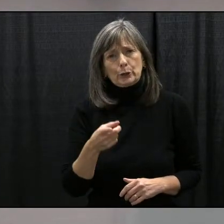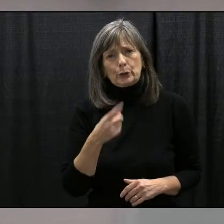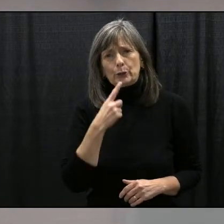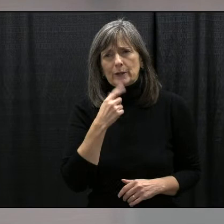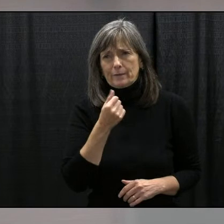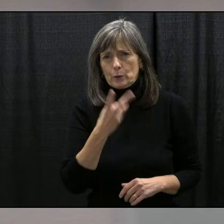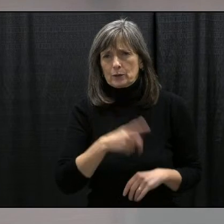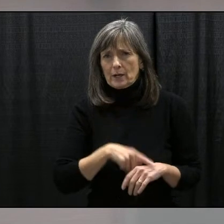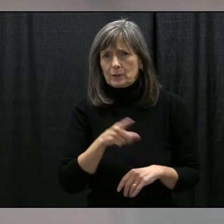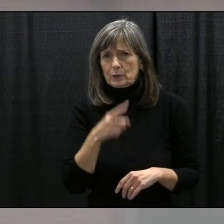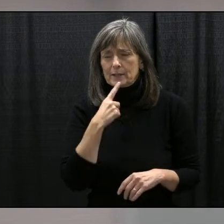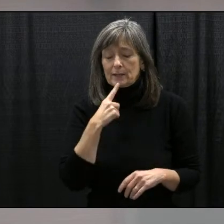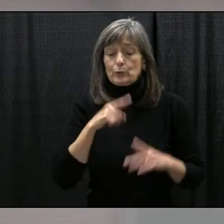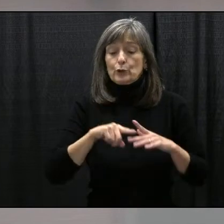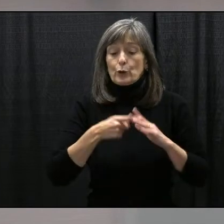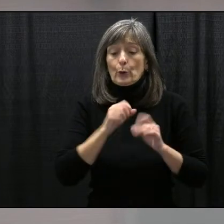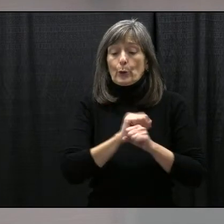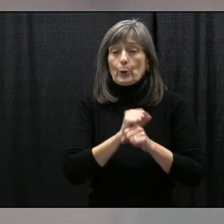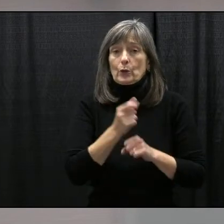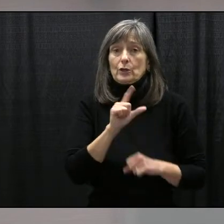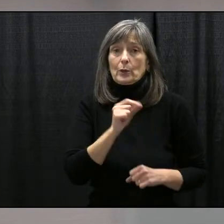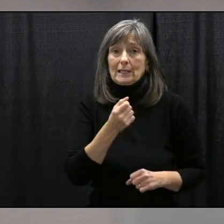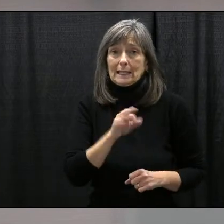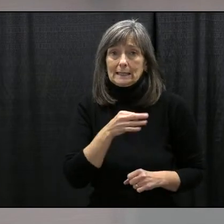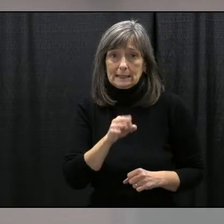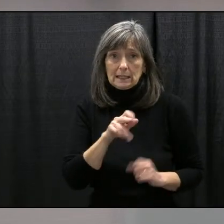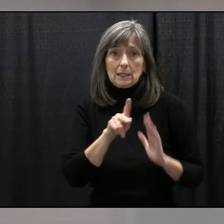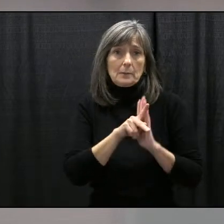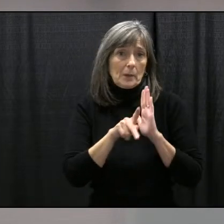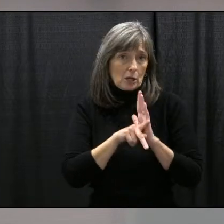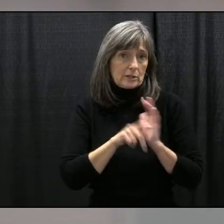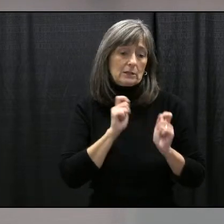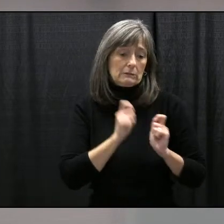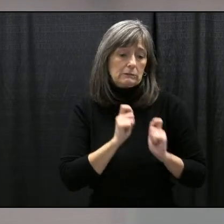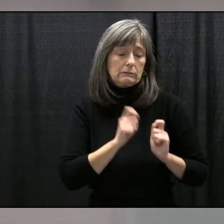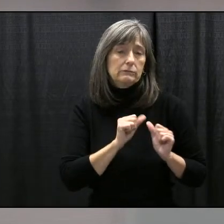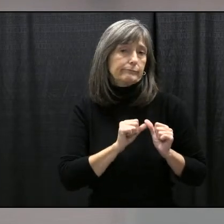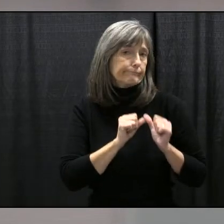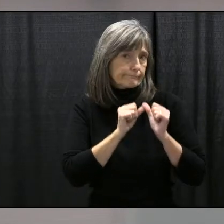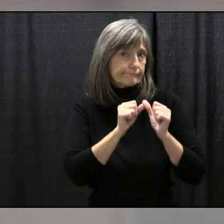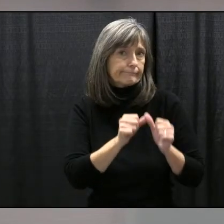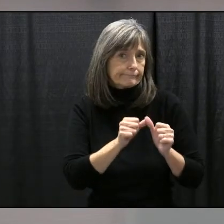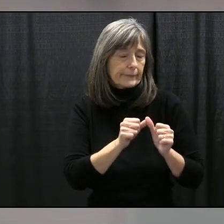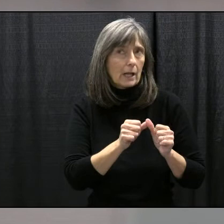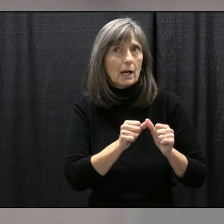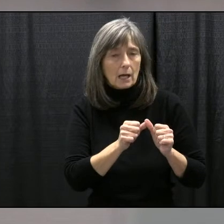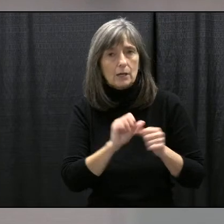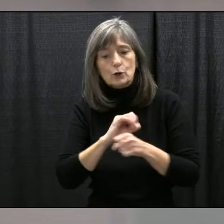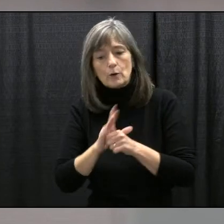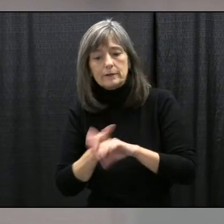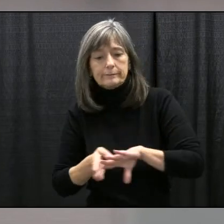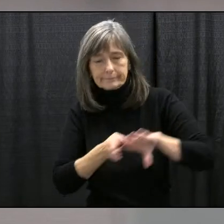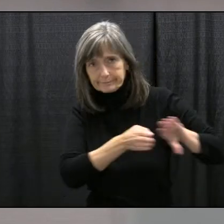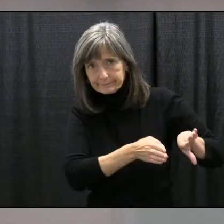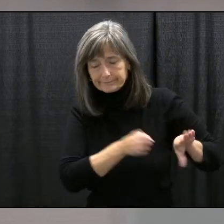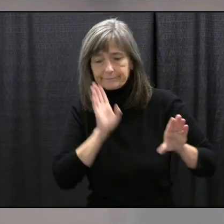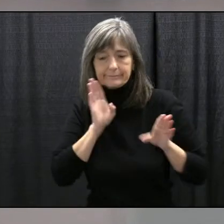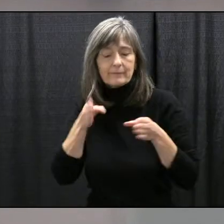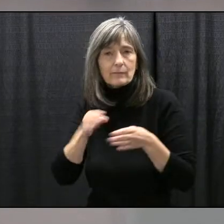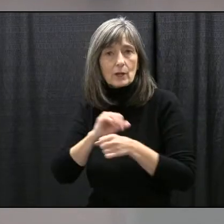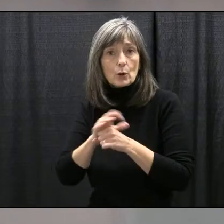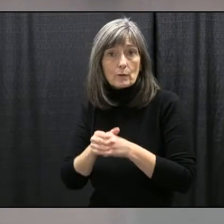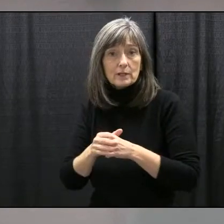couple of times now, began in 2019, policy efforts that have been ongoing and then sidelined, of course, because of COVID. In